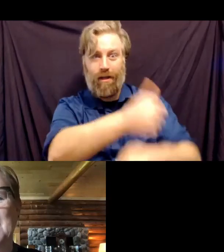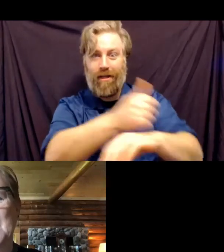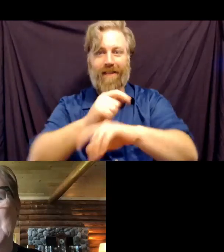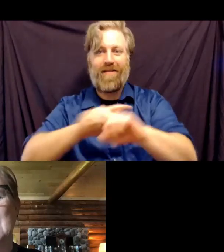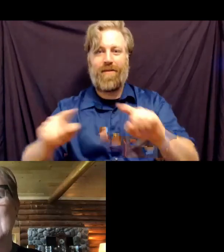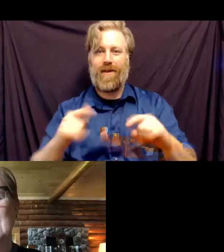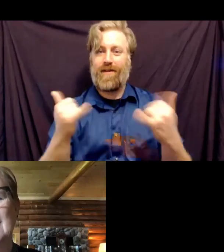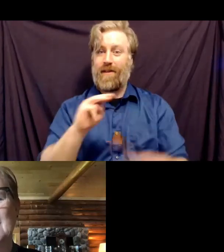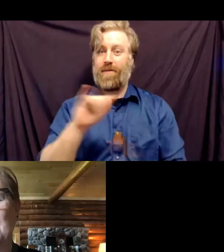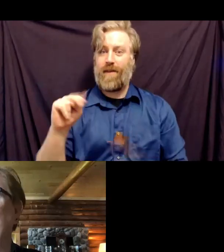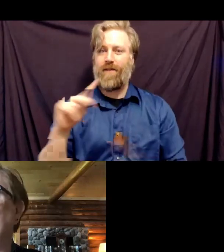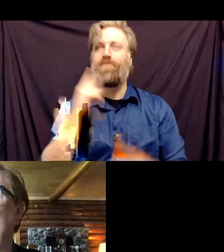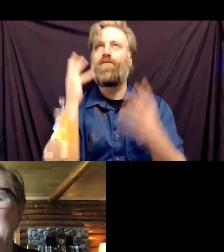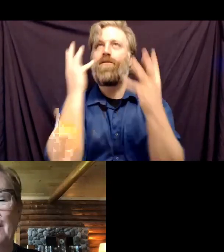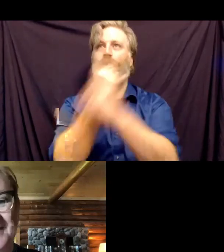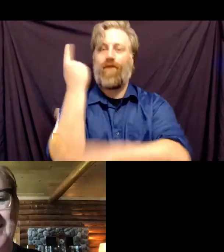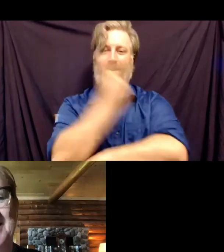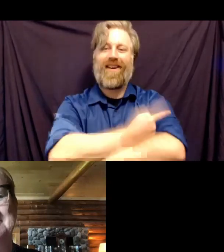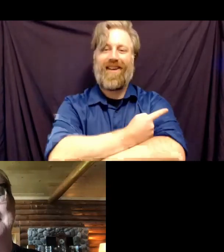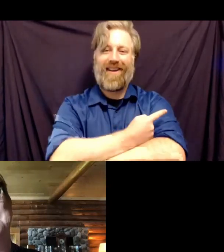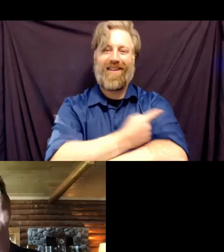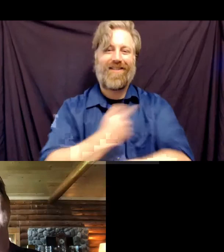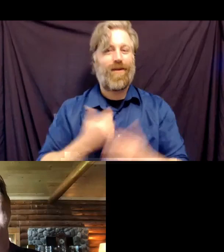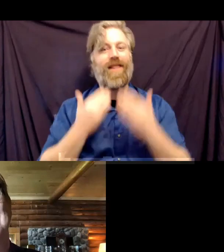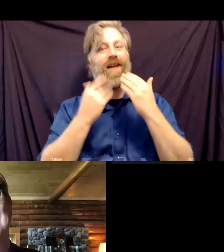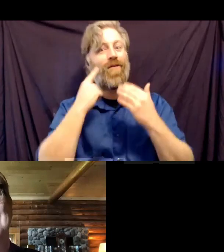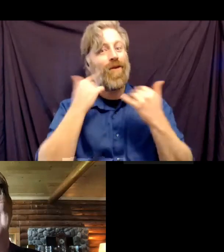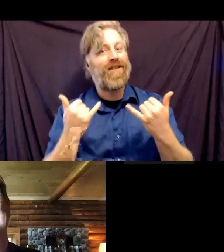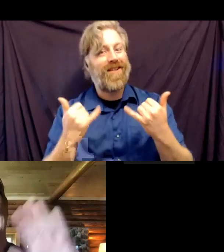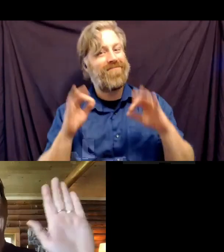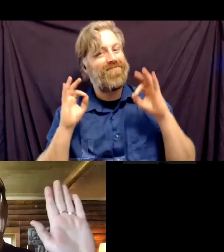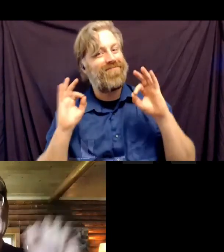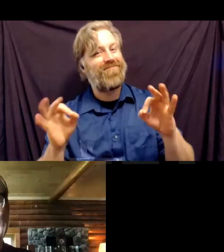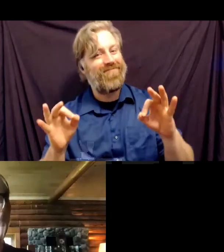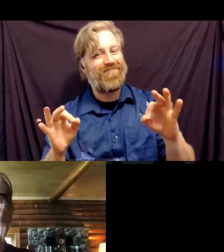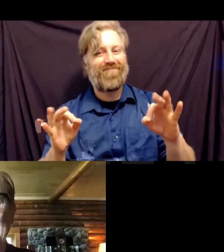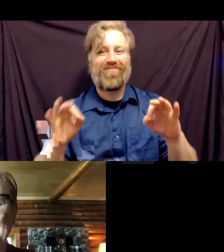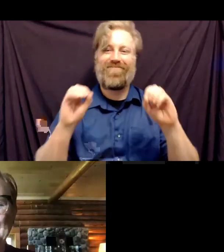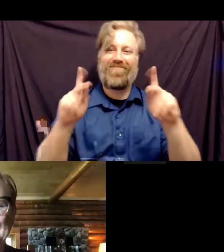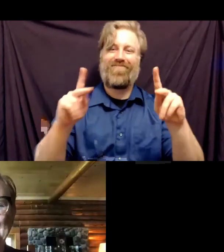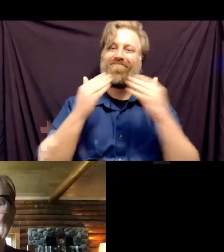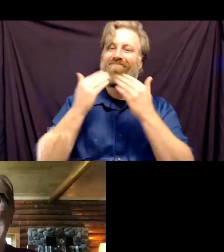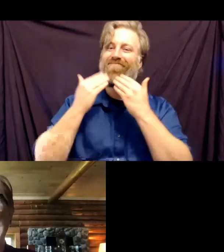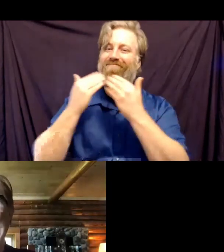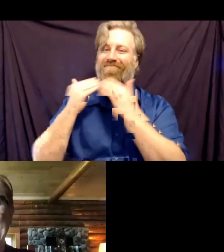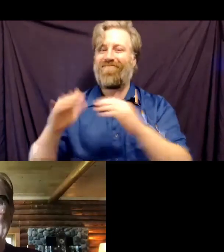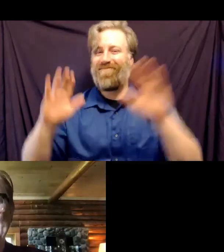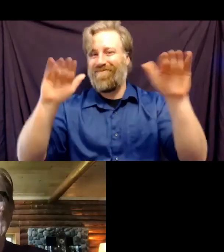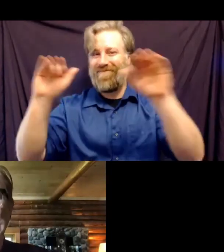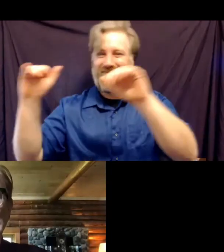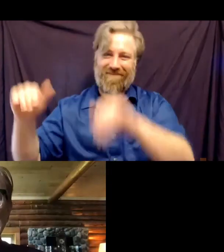in Minnesota. So let's go forth and be thankful today. okay. Bye-bye. All right. Thank you, everyone. Bye-bye.